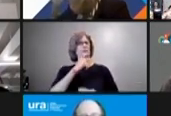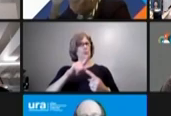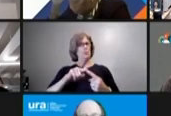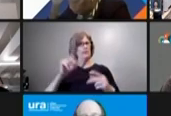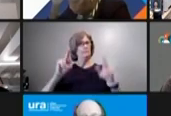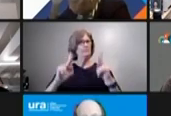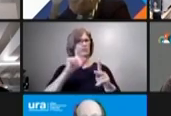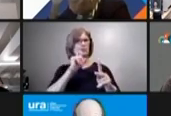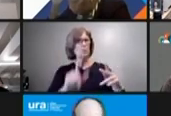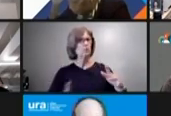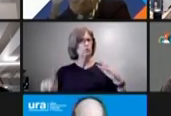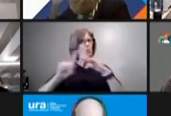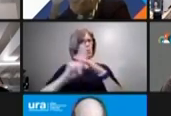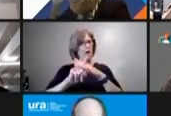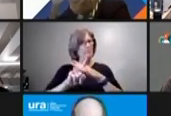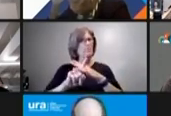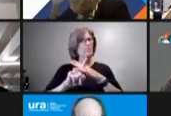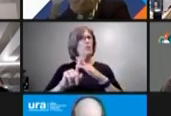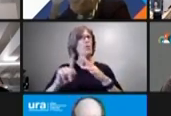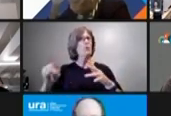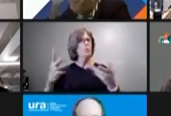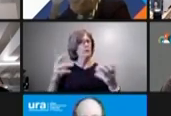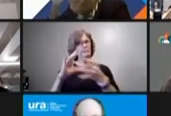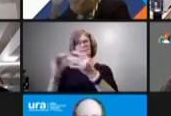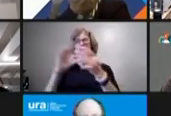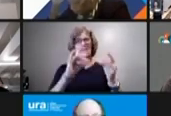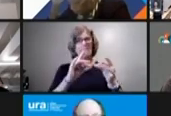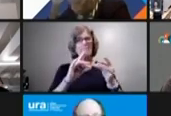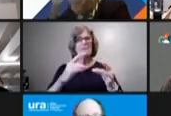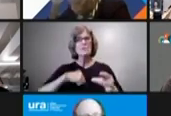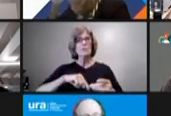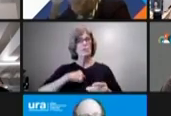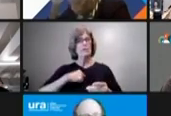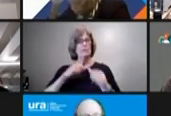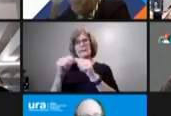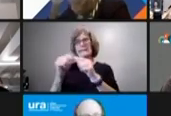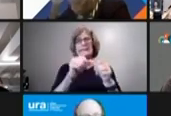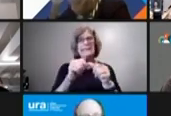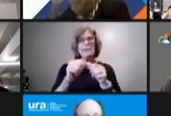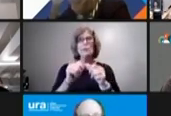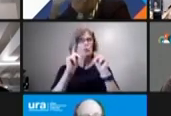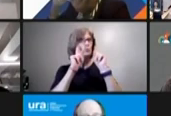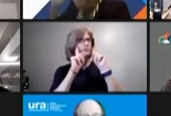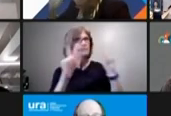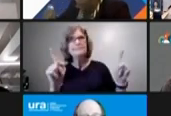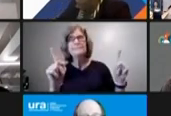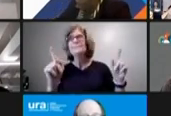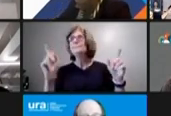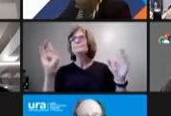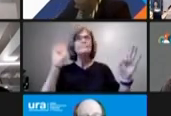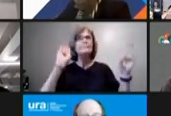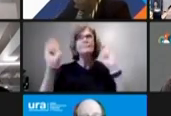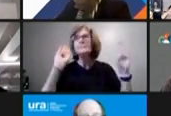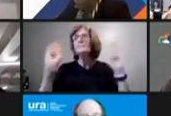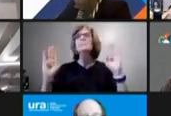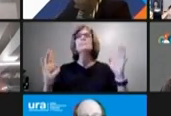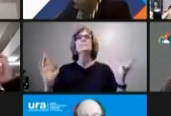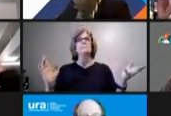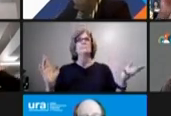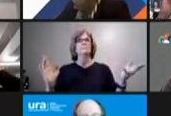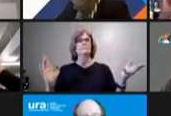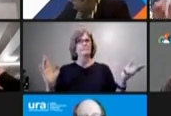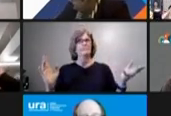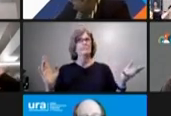comment. So we will all, you know, keep our eyes, ears, and minds open to ways that we can